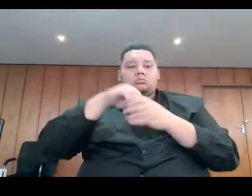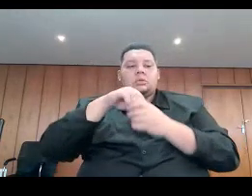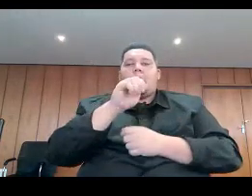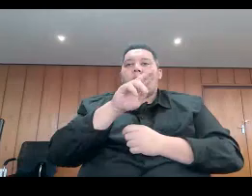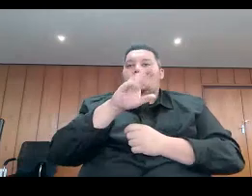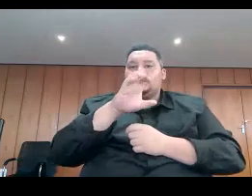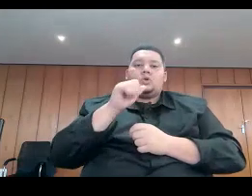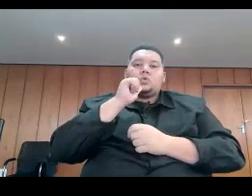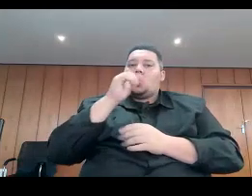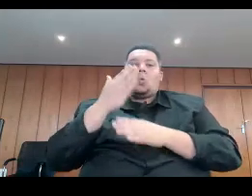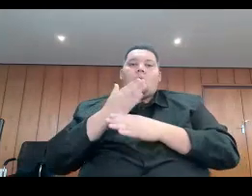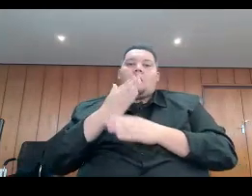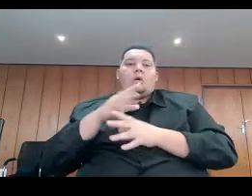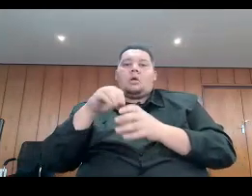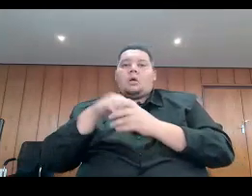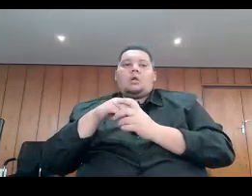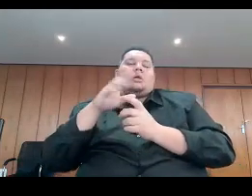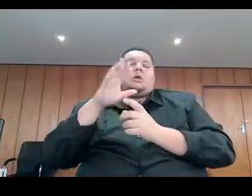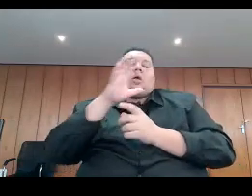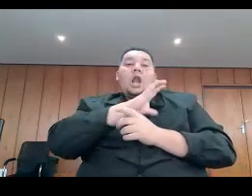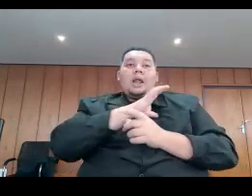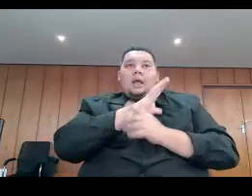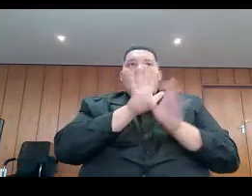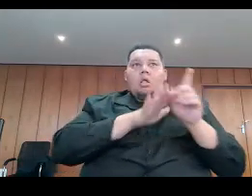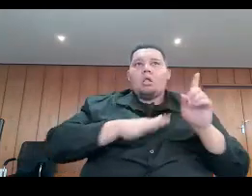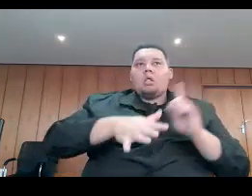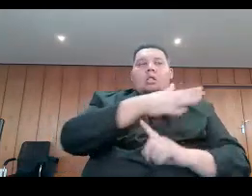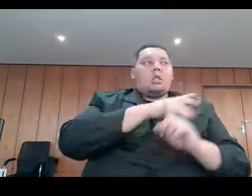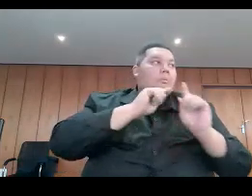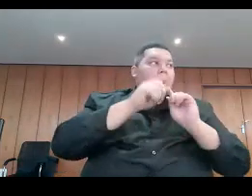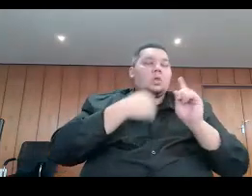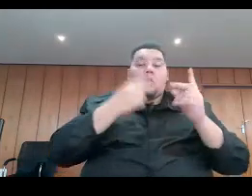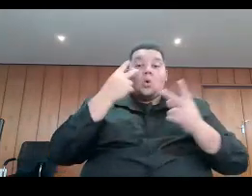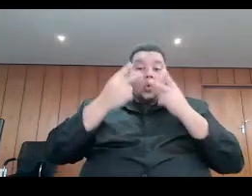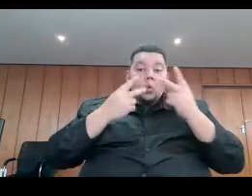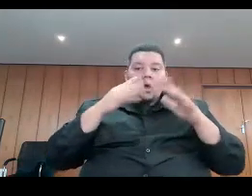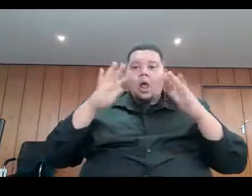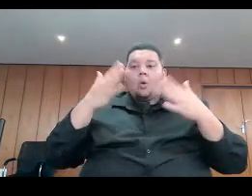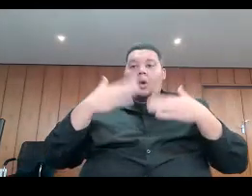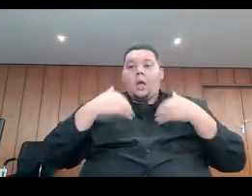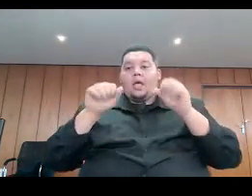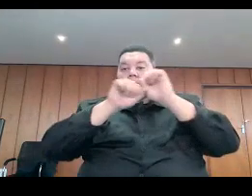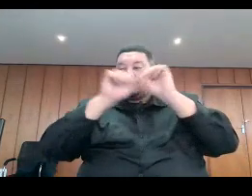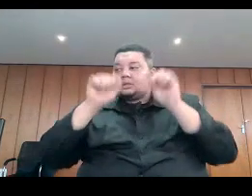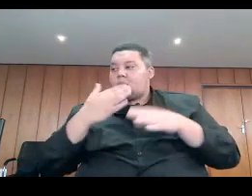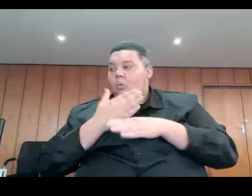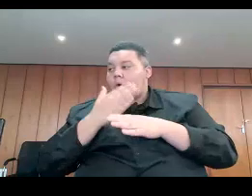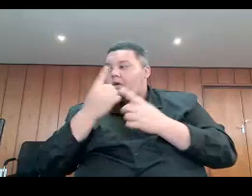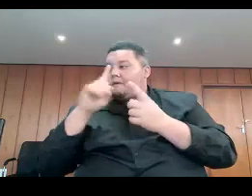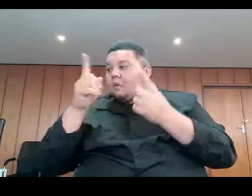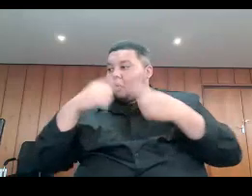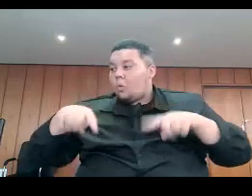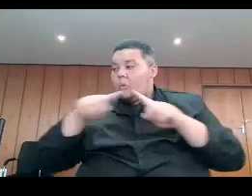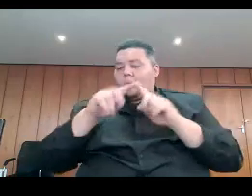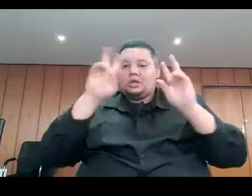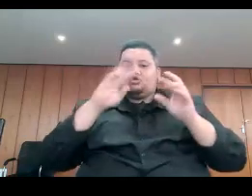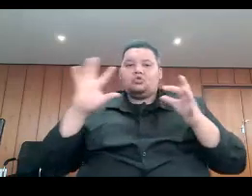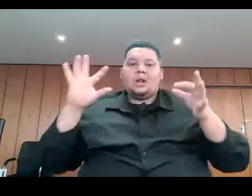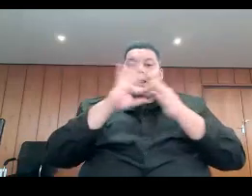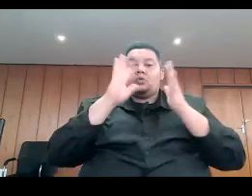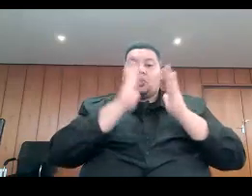in the clinical space at all, but are looking at things like how does health systems work for them, issues around equity